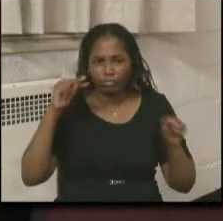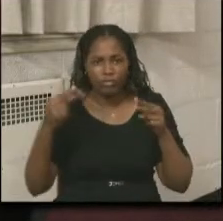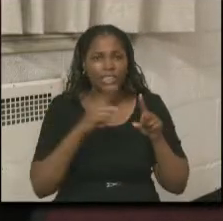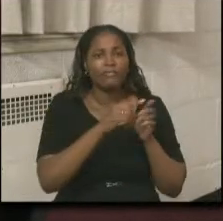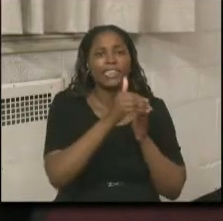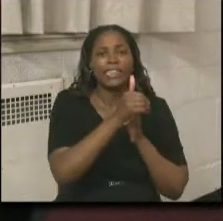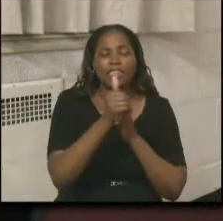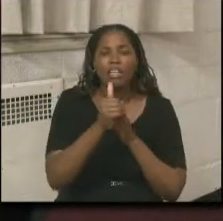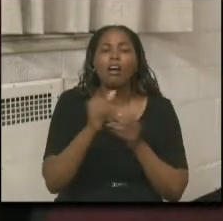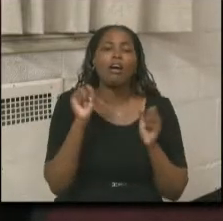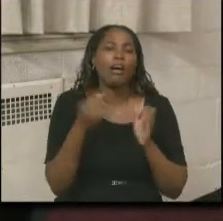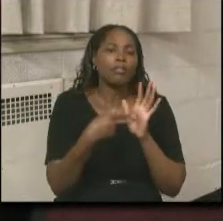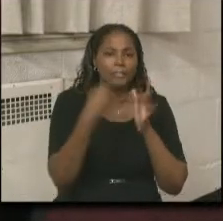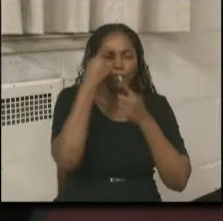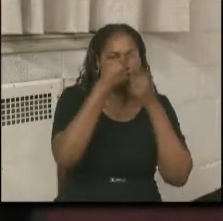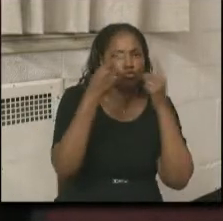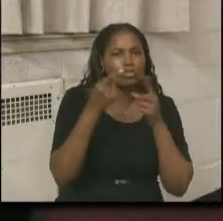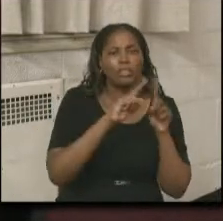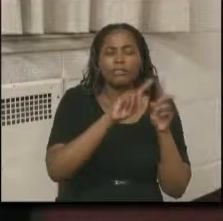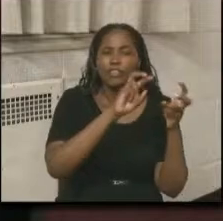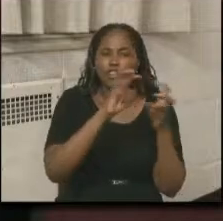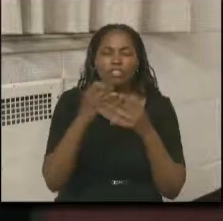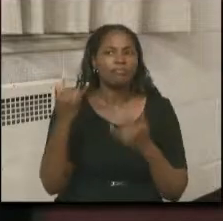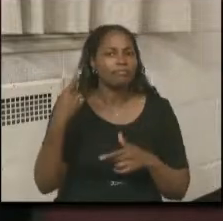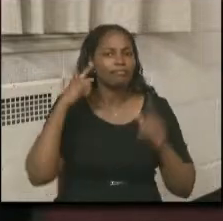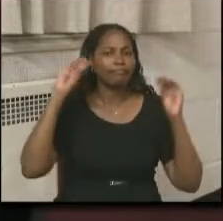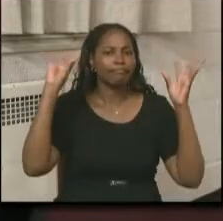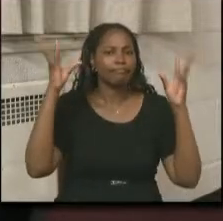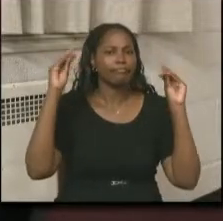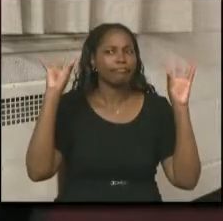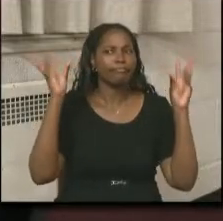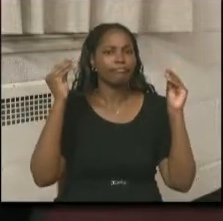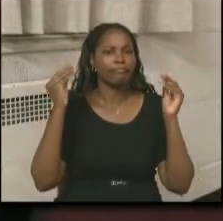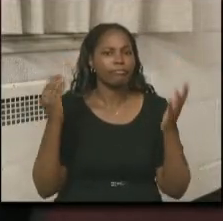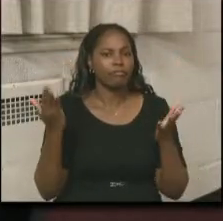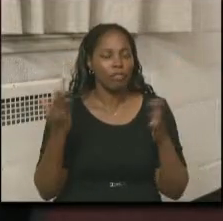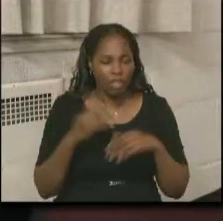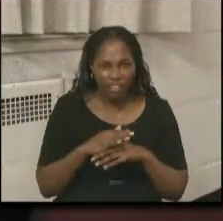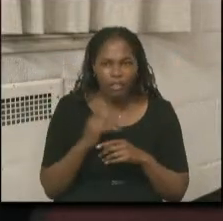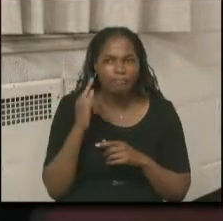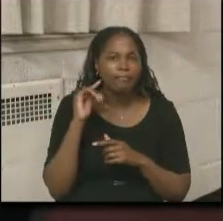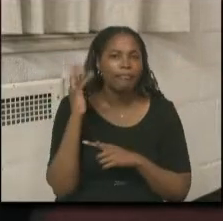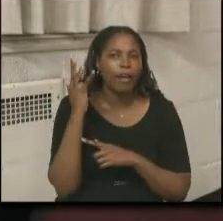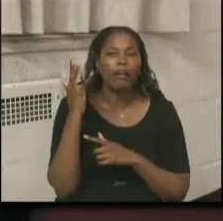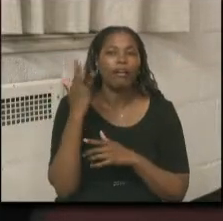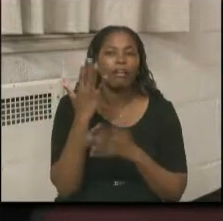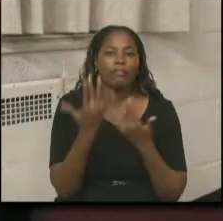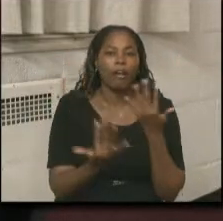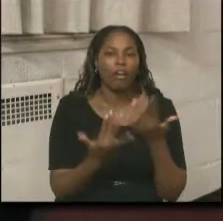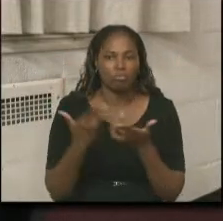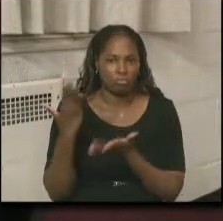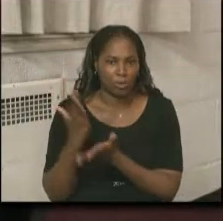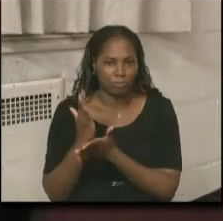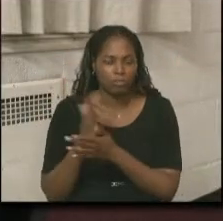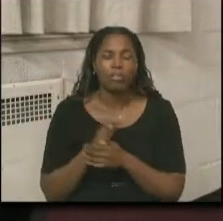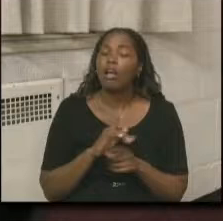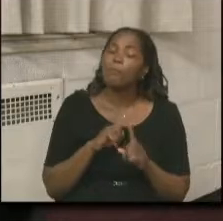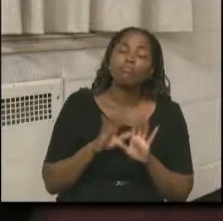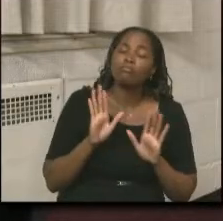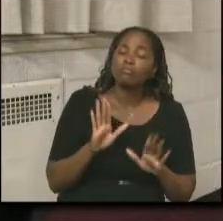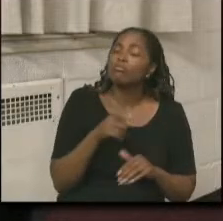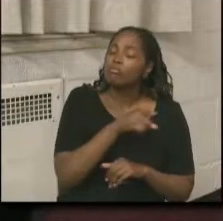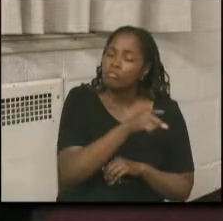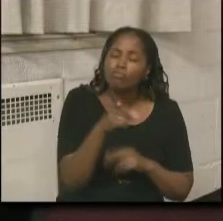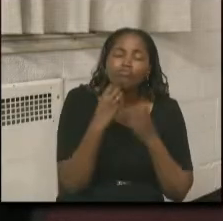but there's no doubt each of you truly love PGCPS. you instinctively get what makes this school